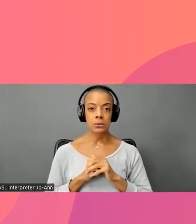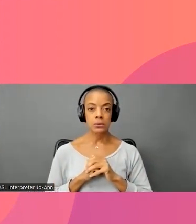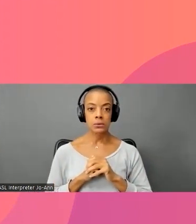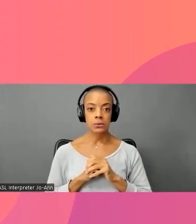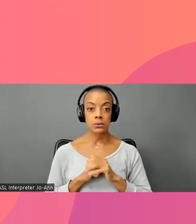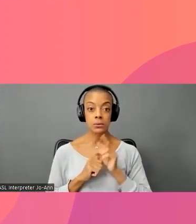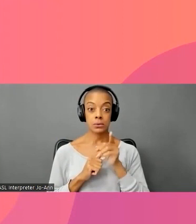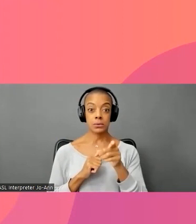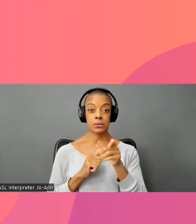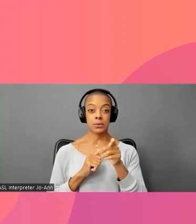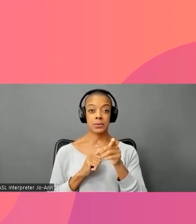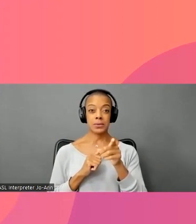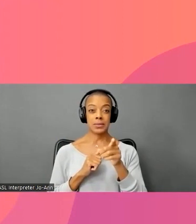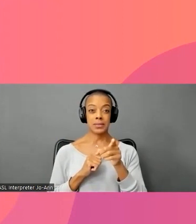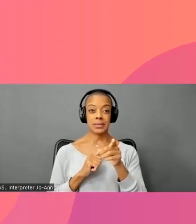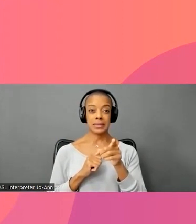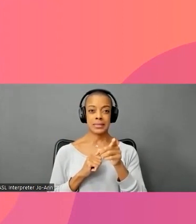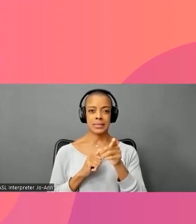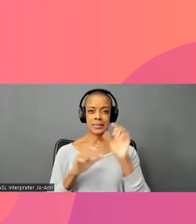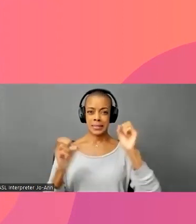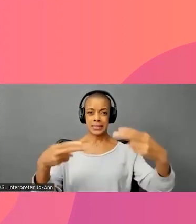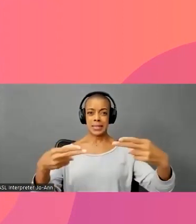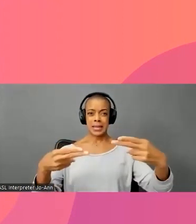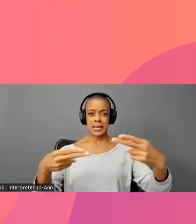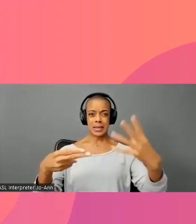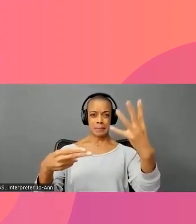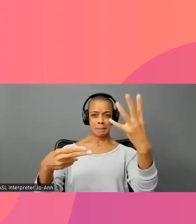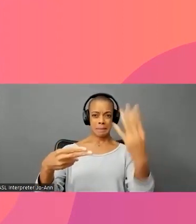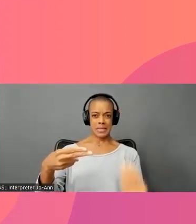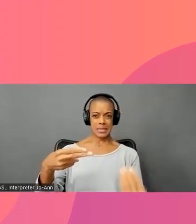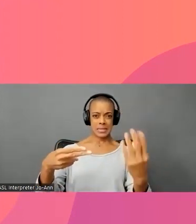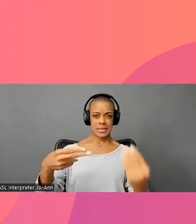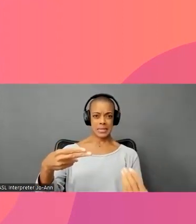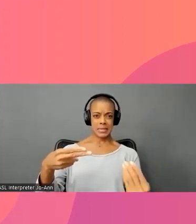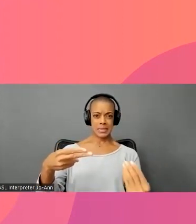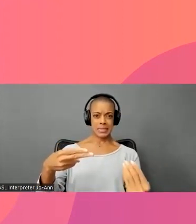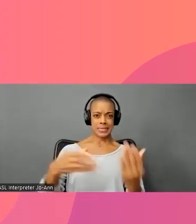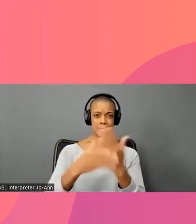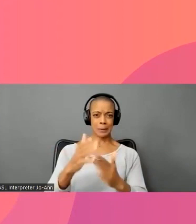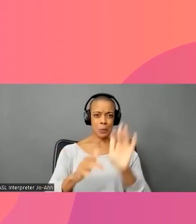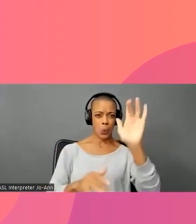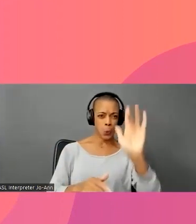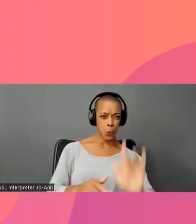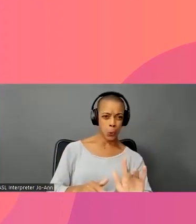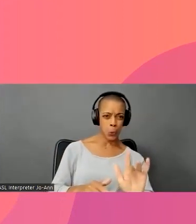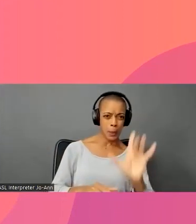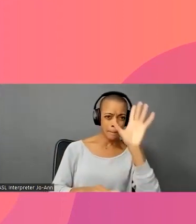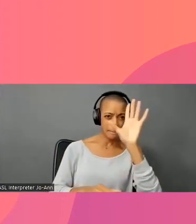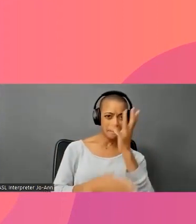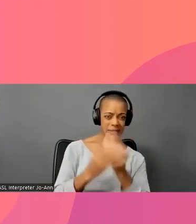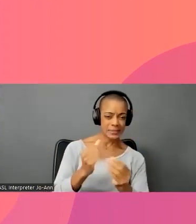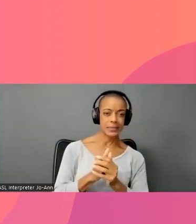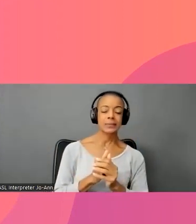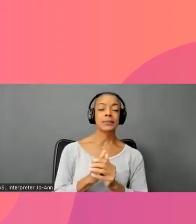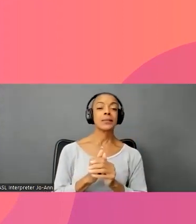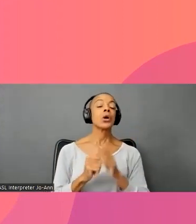this image is missing some text like boxes around, but that's okay. So in order to build this